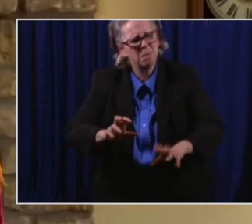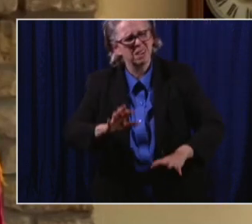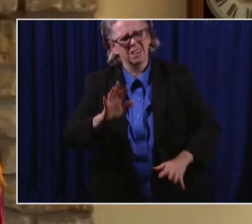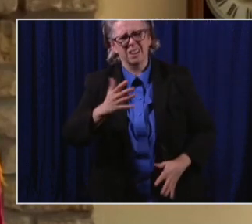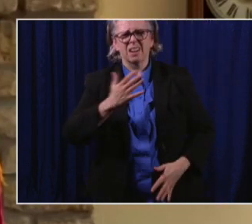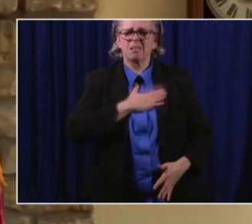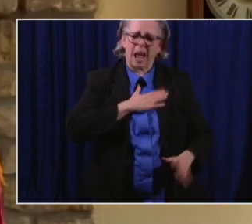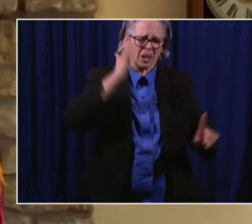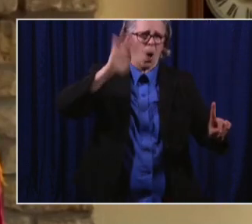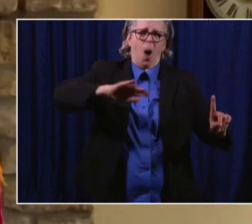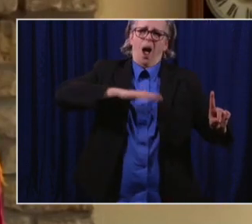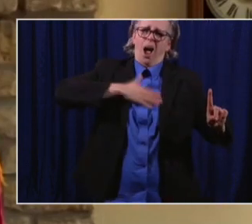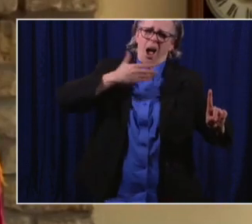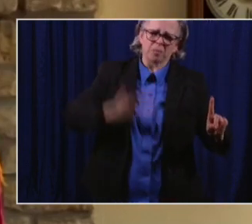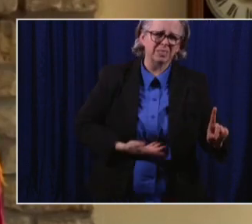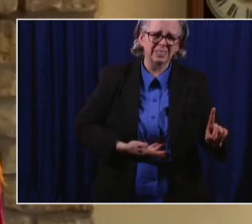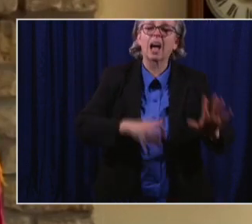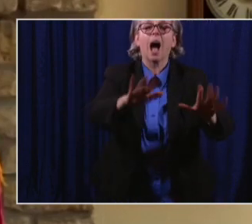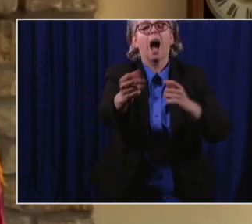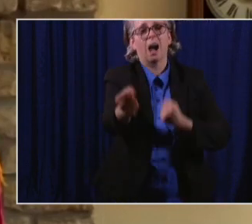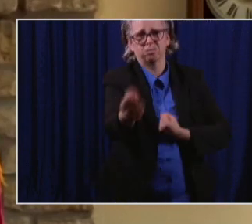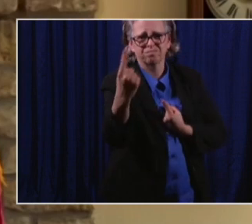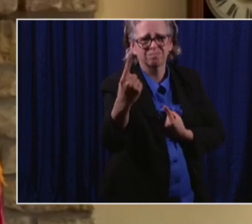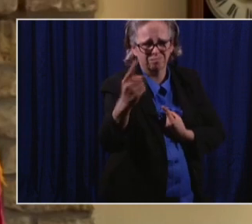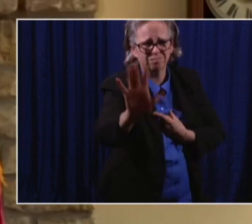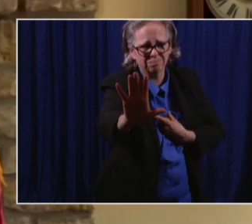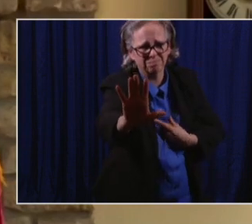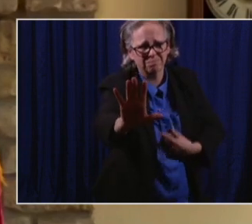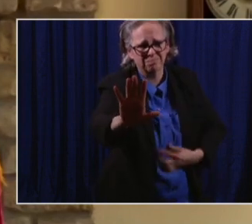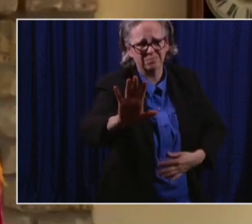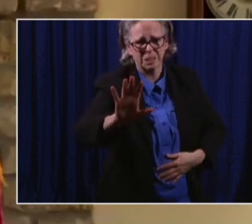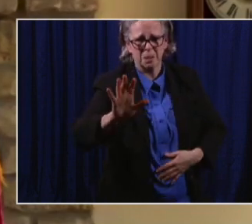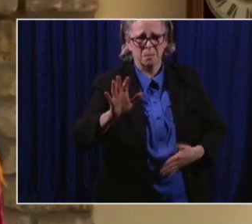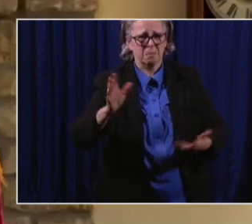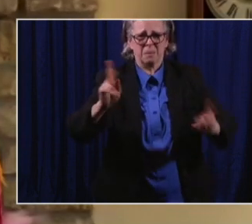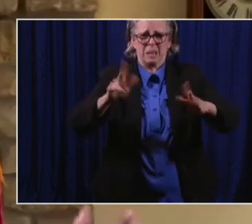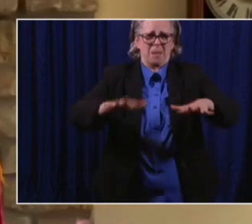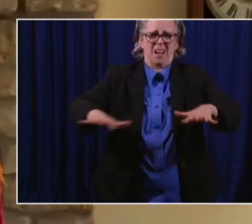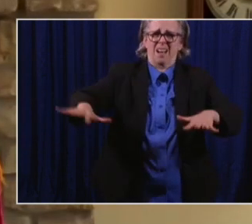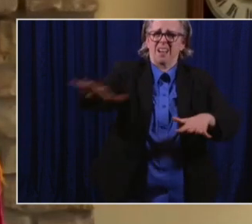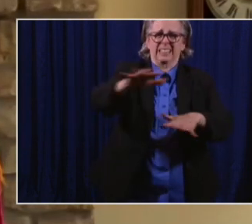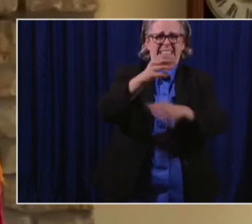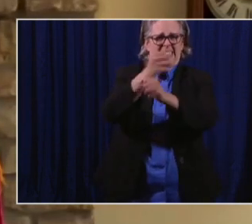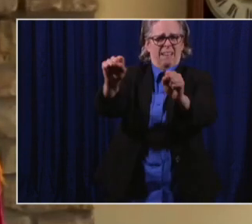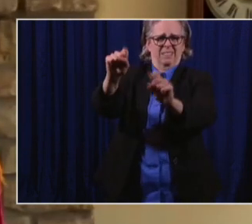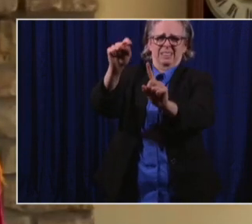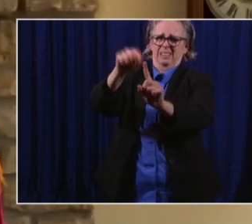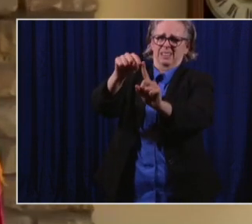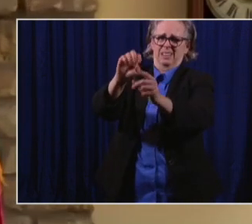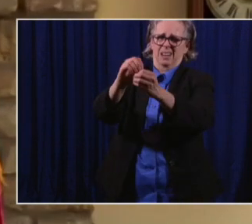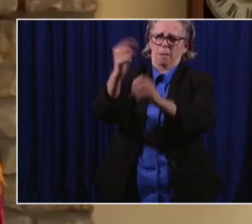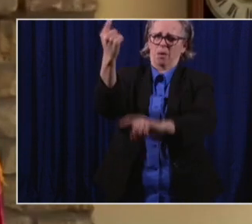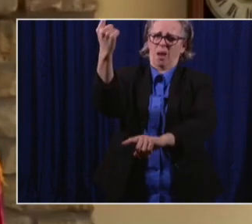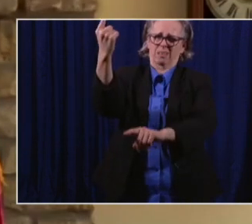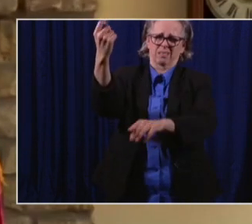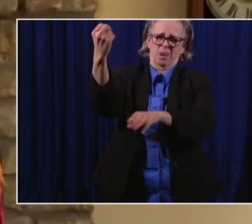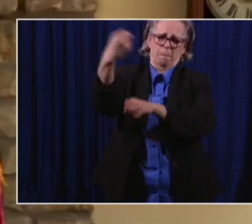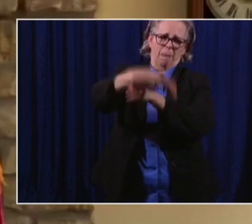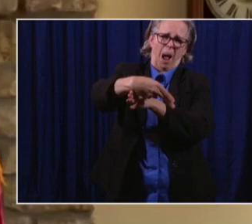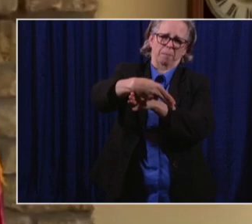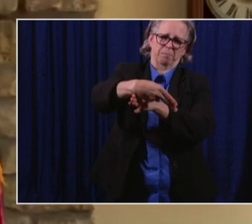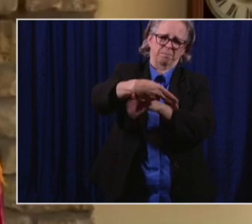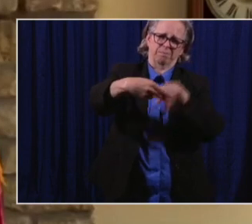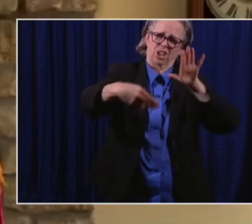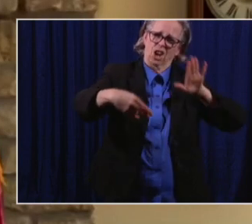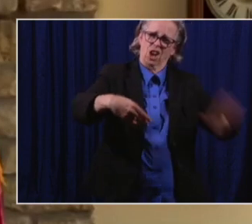understand that. But we've got to try to keep people safe. At the same time, we're trying to get as many kids out playing sports and going to school